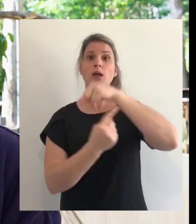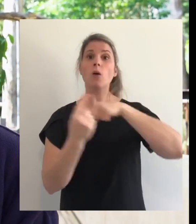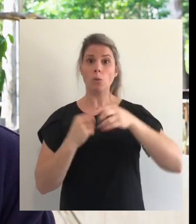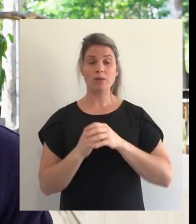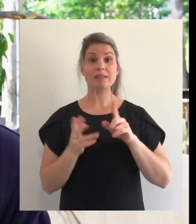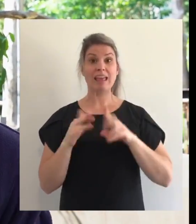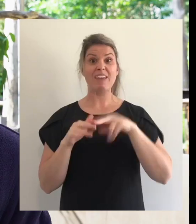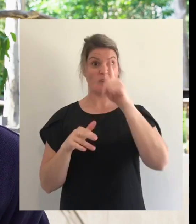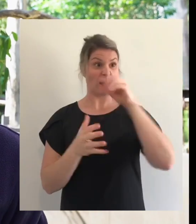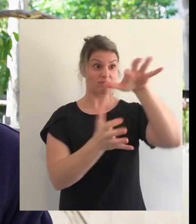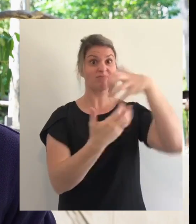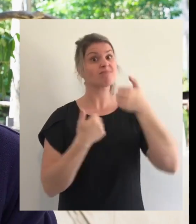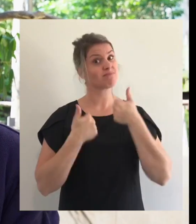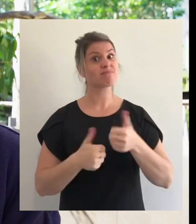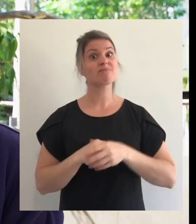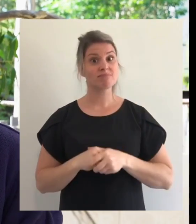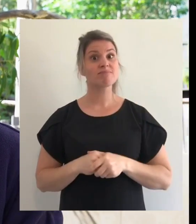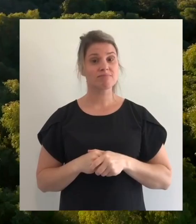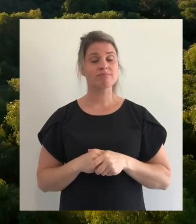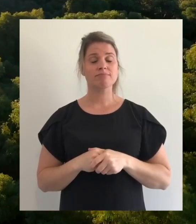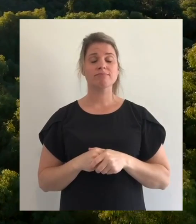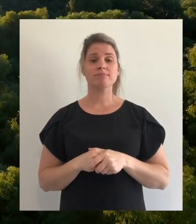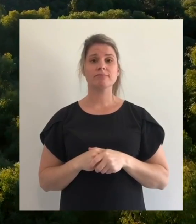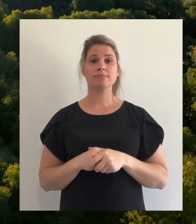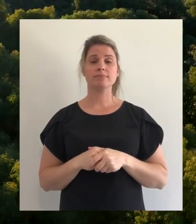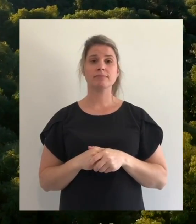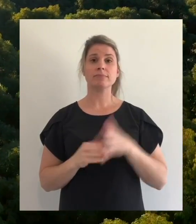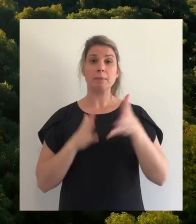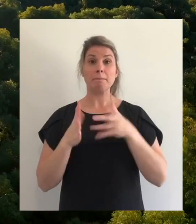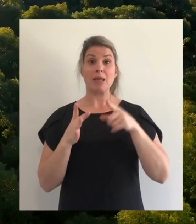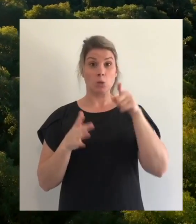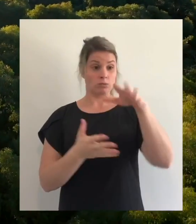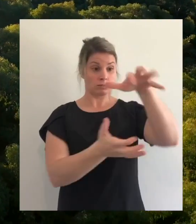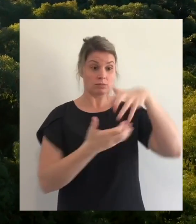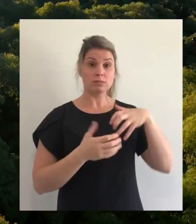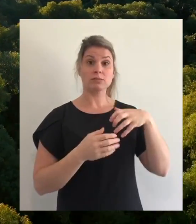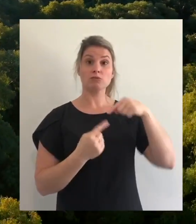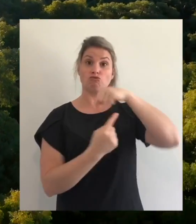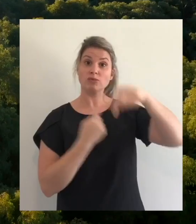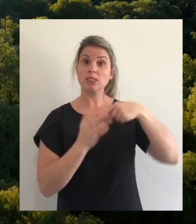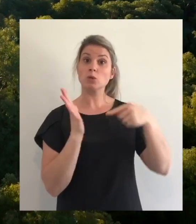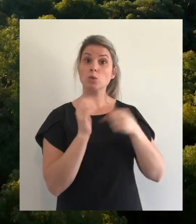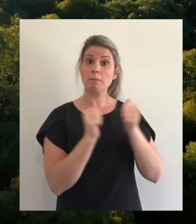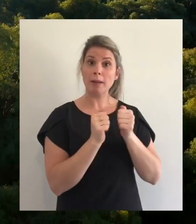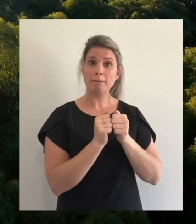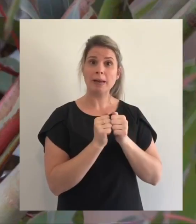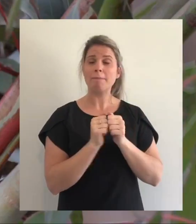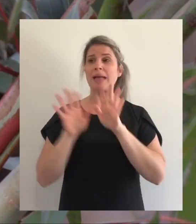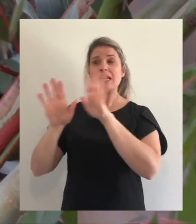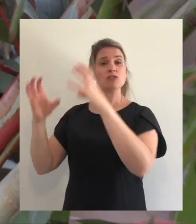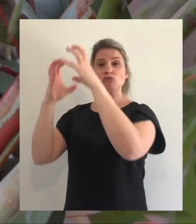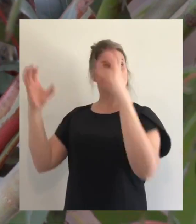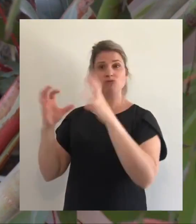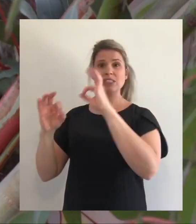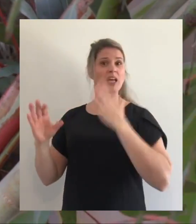moment. By doing that, it's a really good way of making sure those koalas' trees that they rely on for their home and for their food are kept in the ground